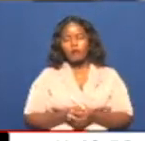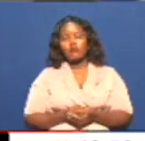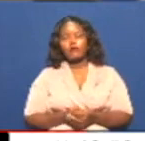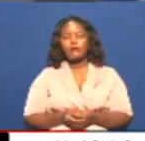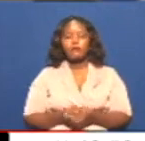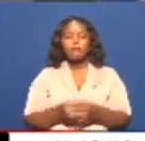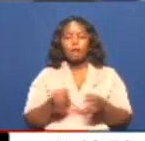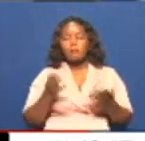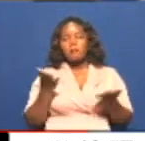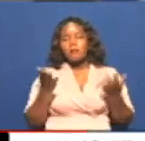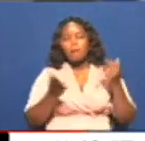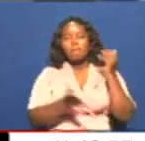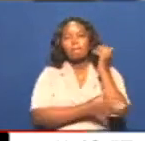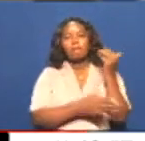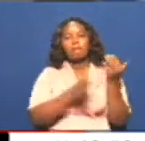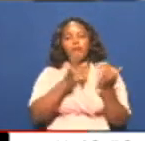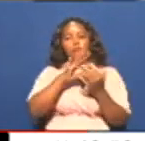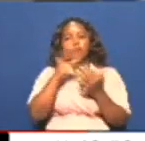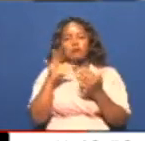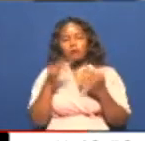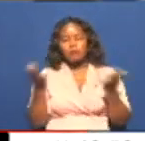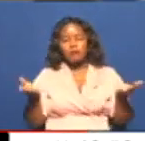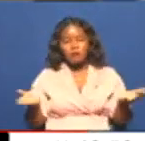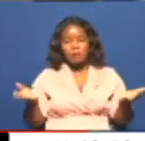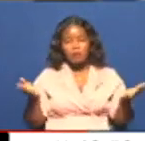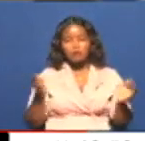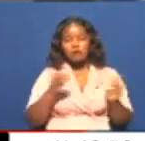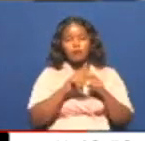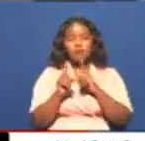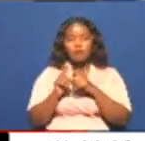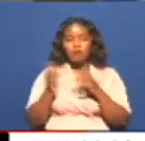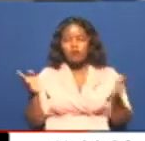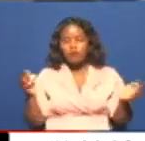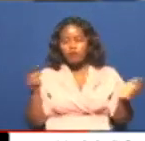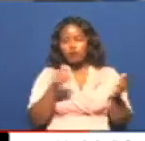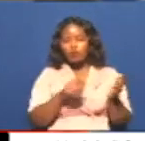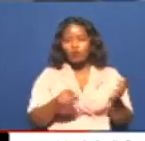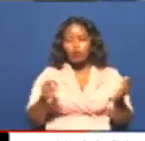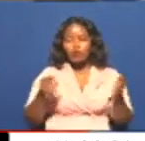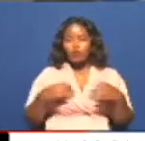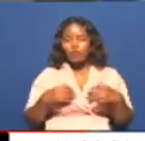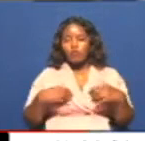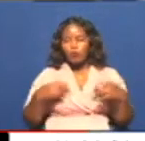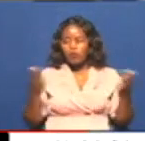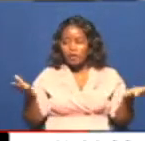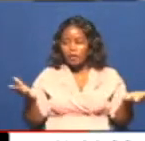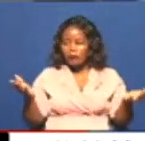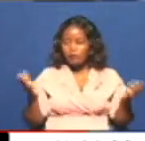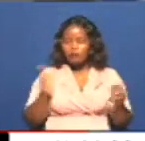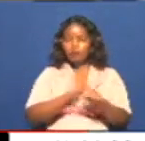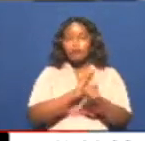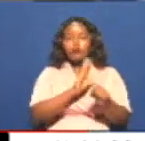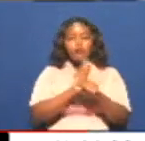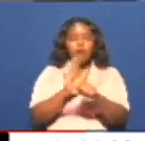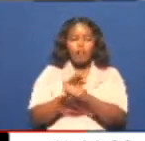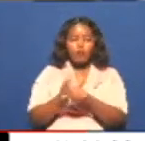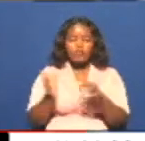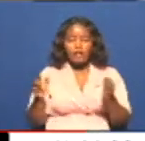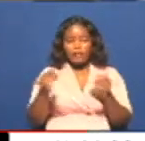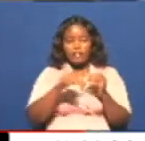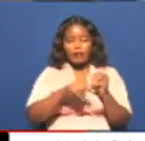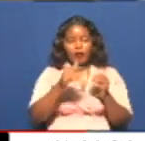bad choices in terms of even selection of even certain key decisions at the national level. And it's something that is